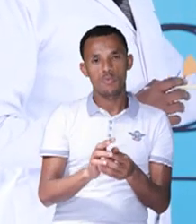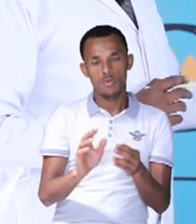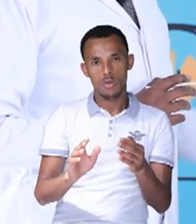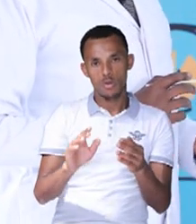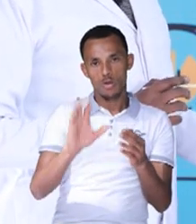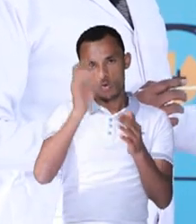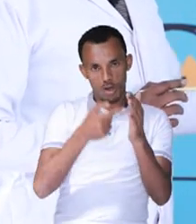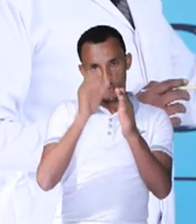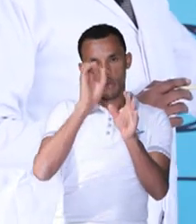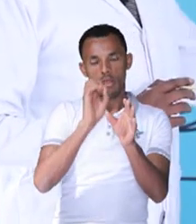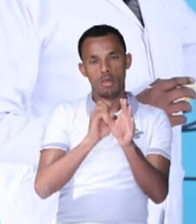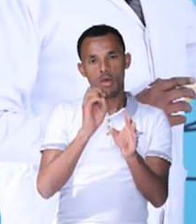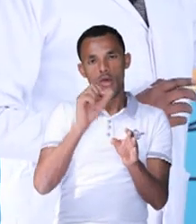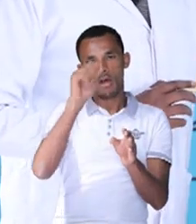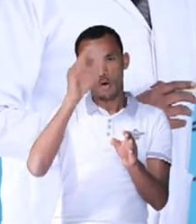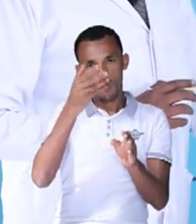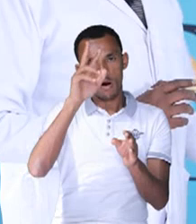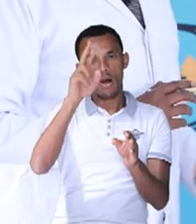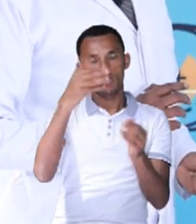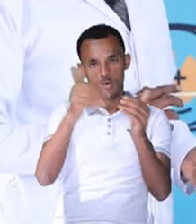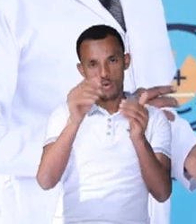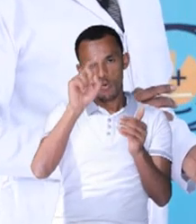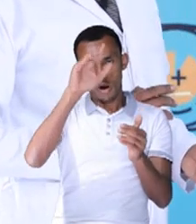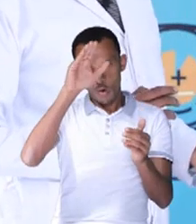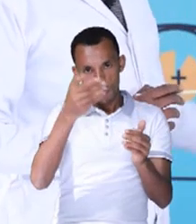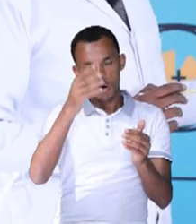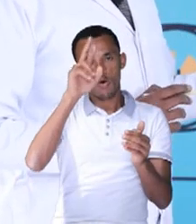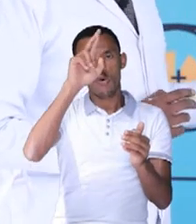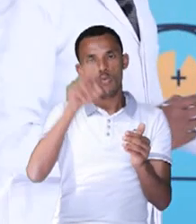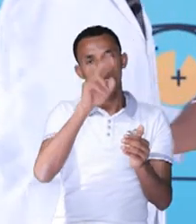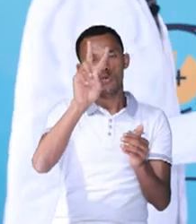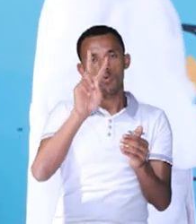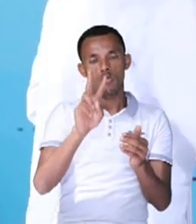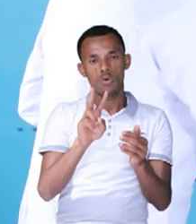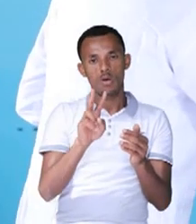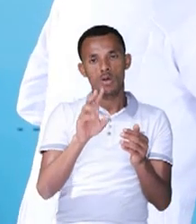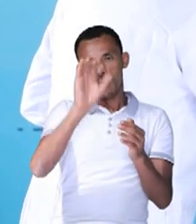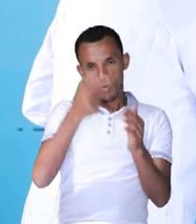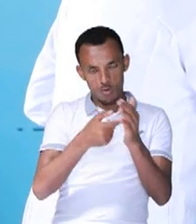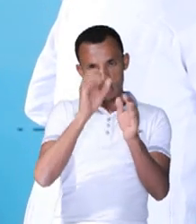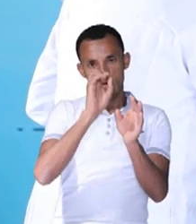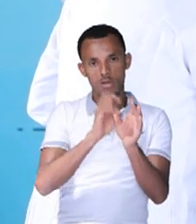Then cosine of theta, a over r is equal to 1 over root 2. Cos theta